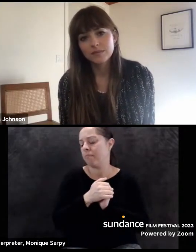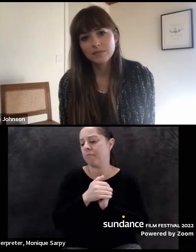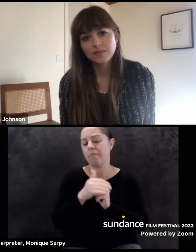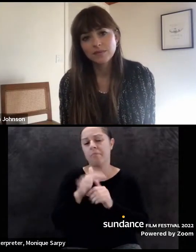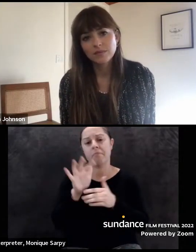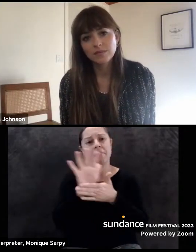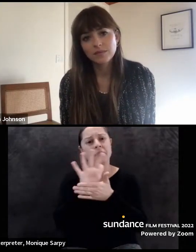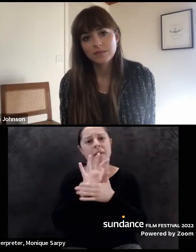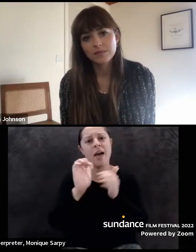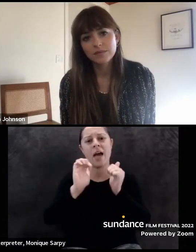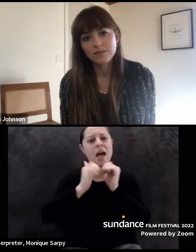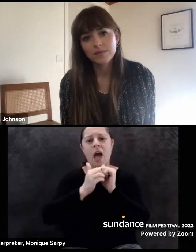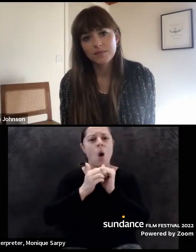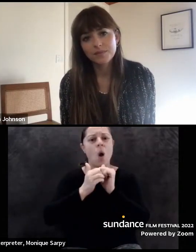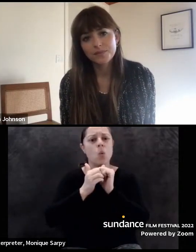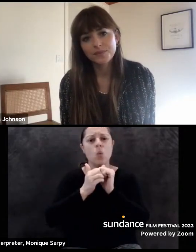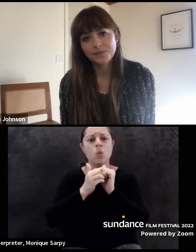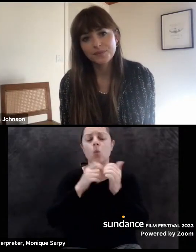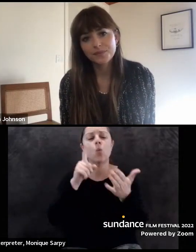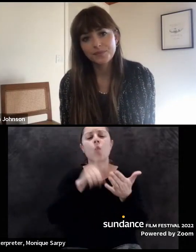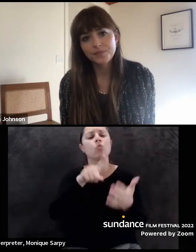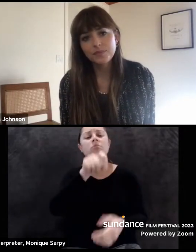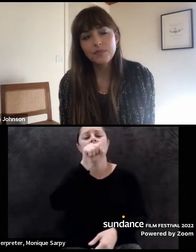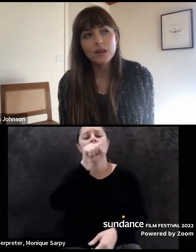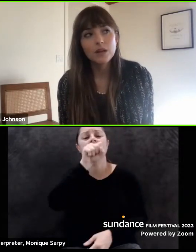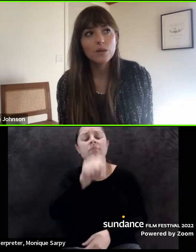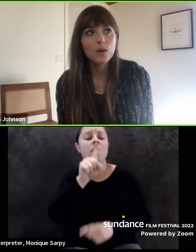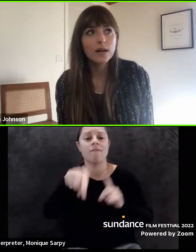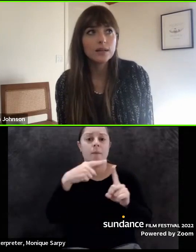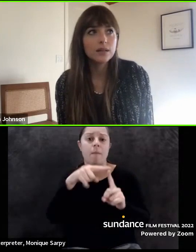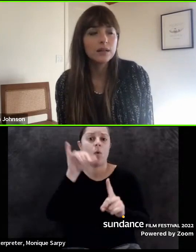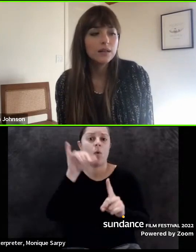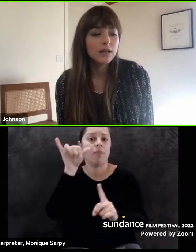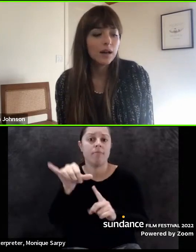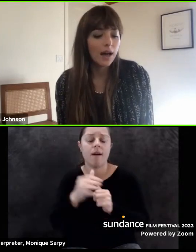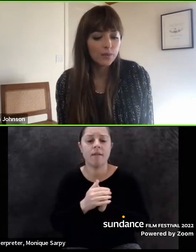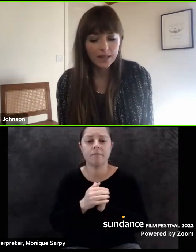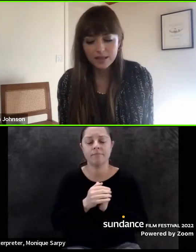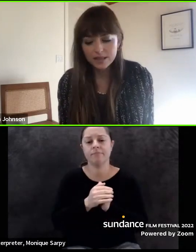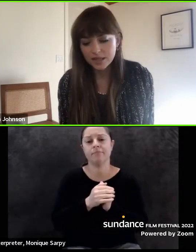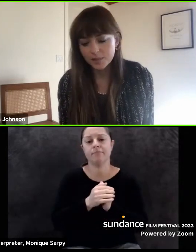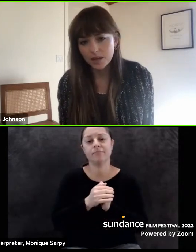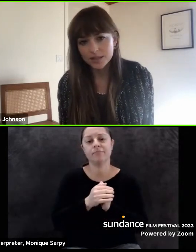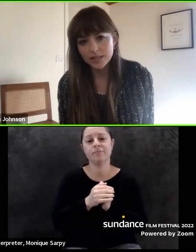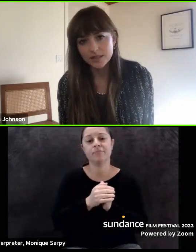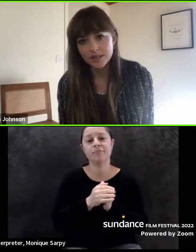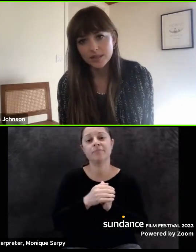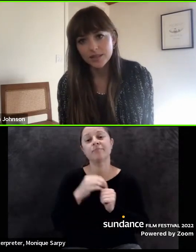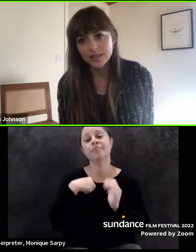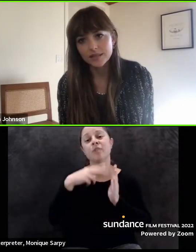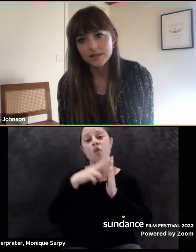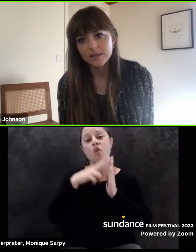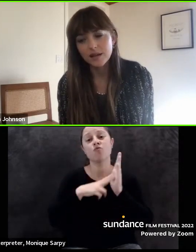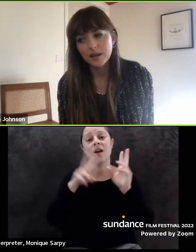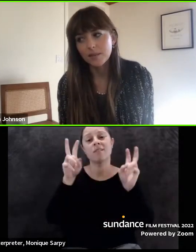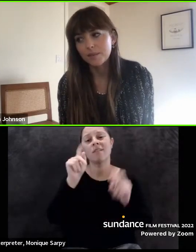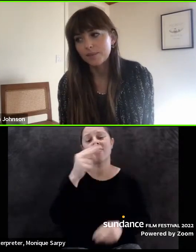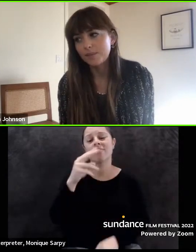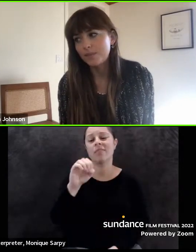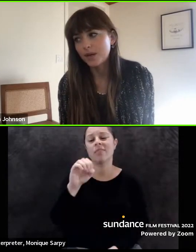to Ferrante's books, right? What do you love about those? Well, I read the Neapolitan